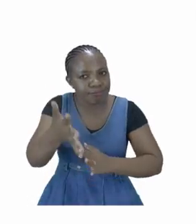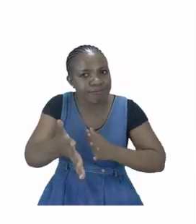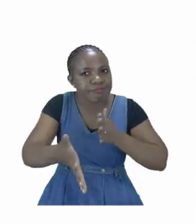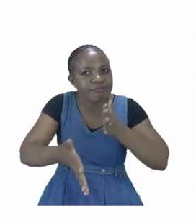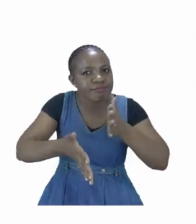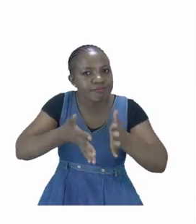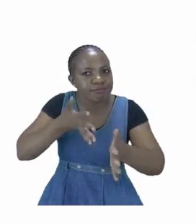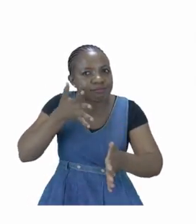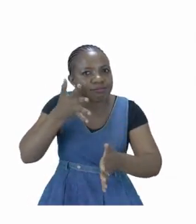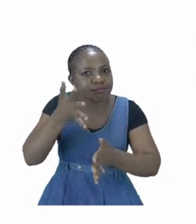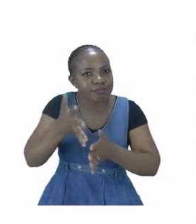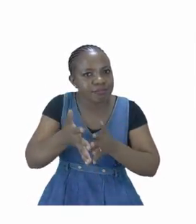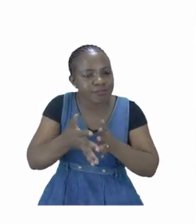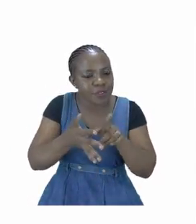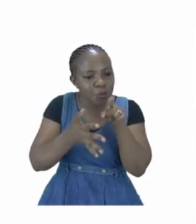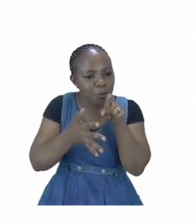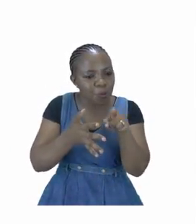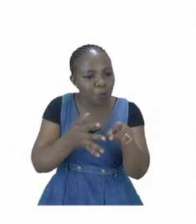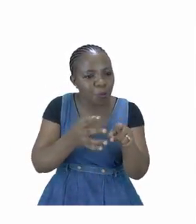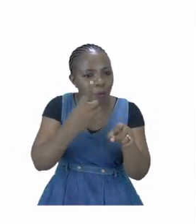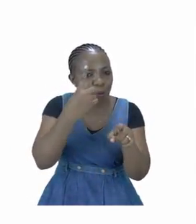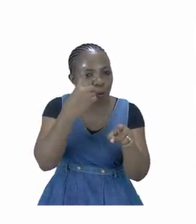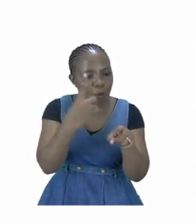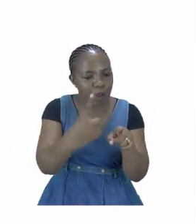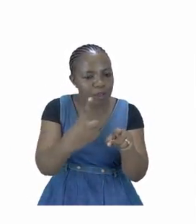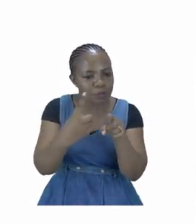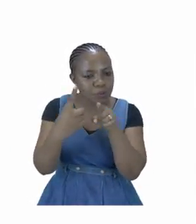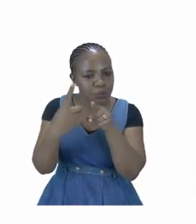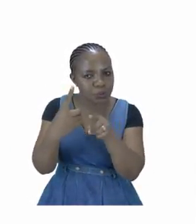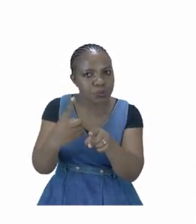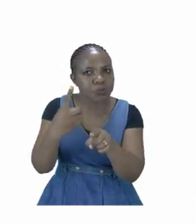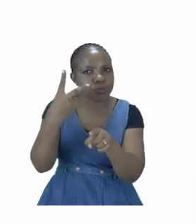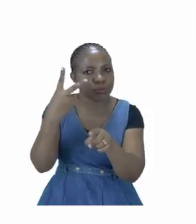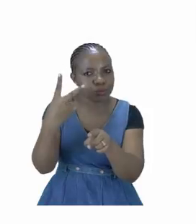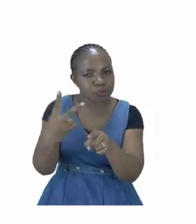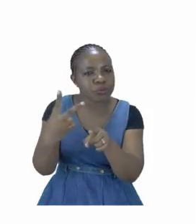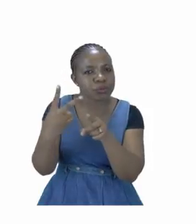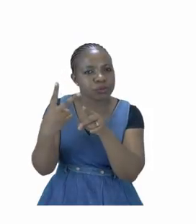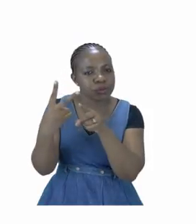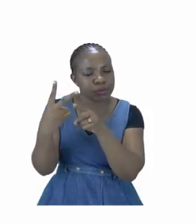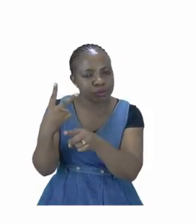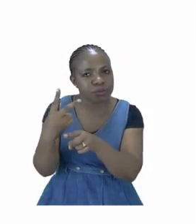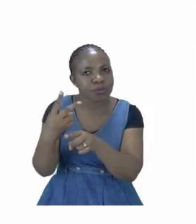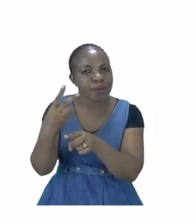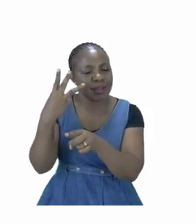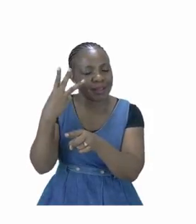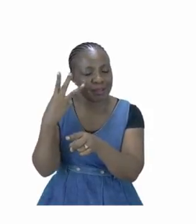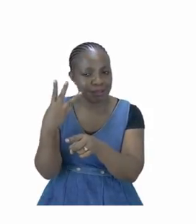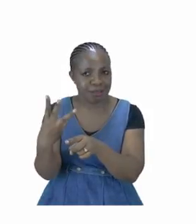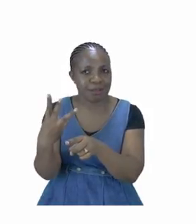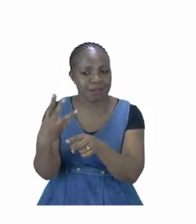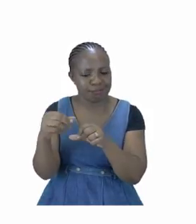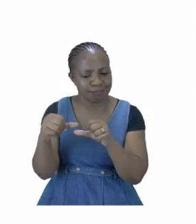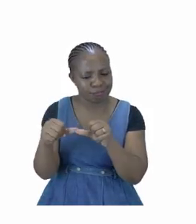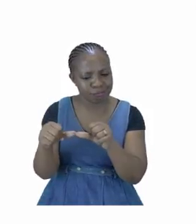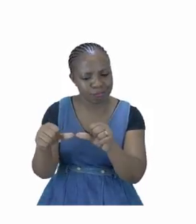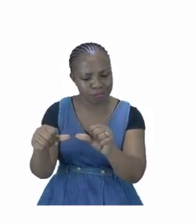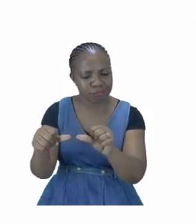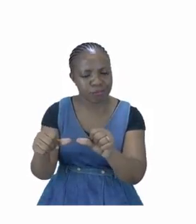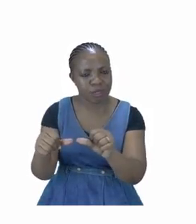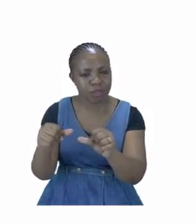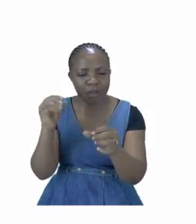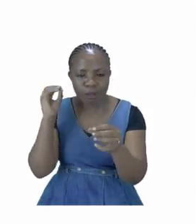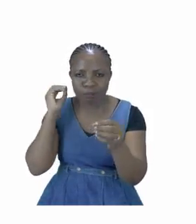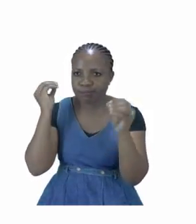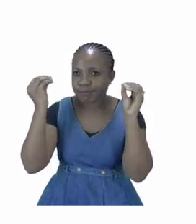and use your finger to point to the numbers. Don't worry if you get confused or if you